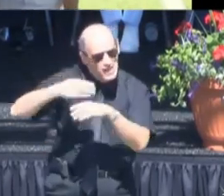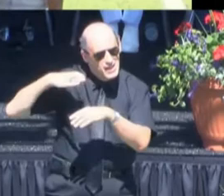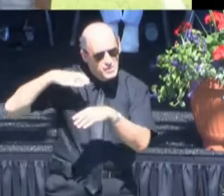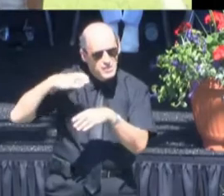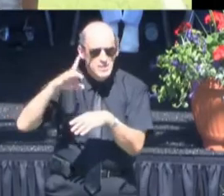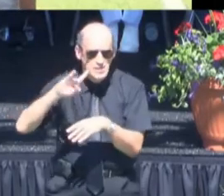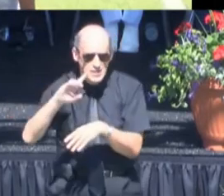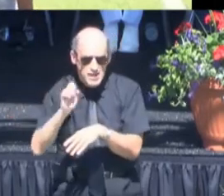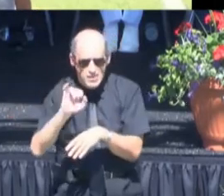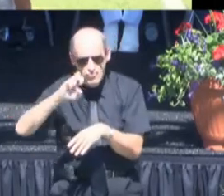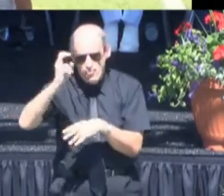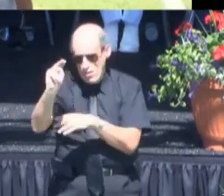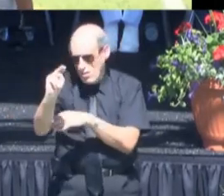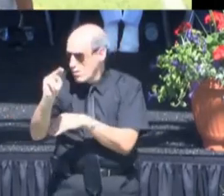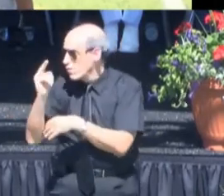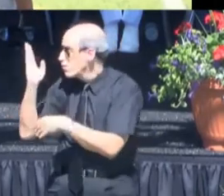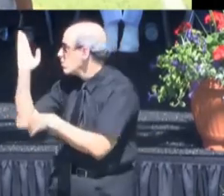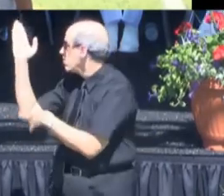Preston DeJean.